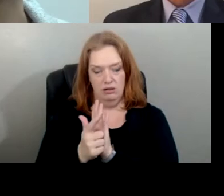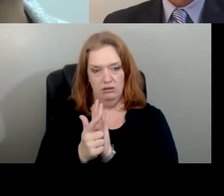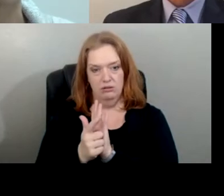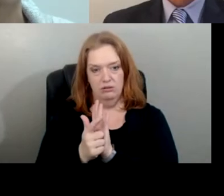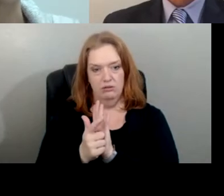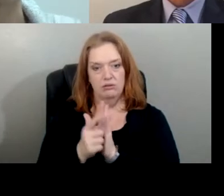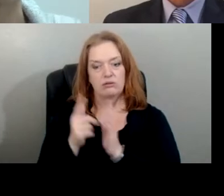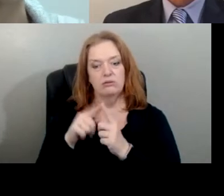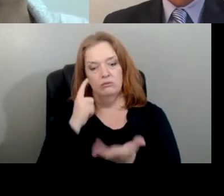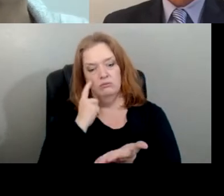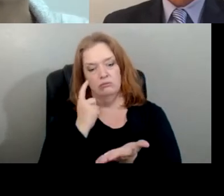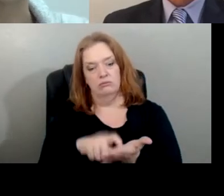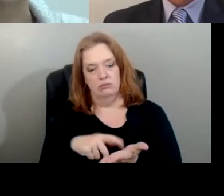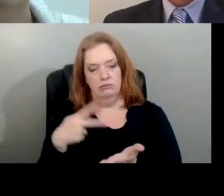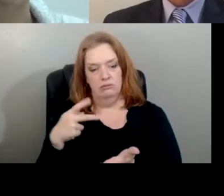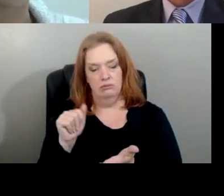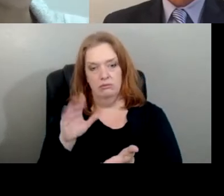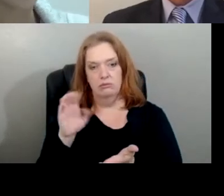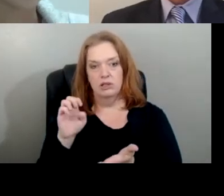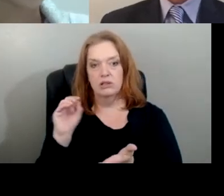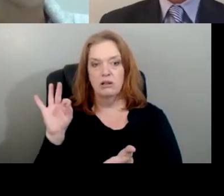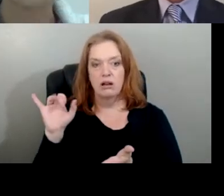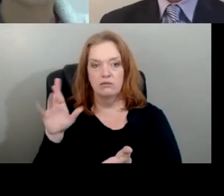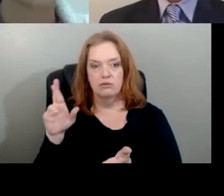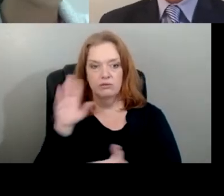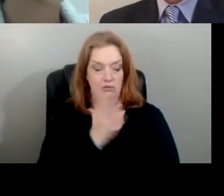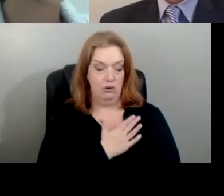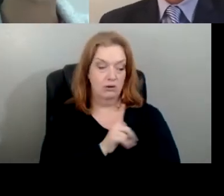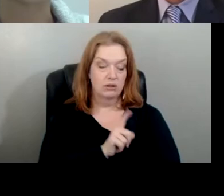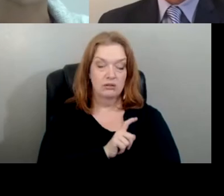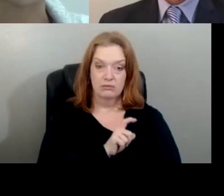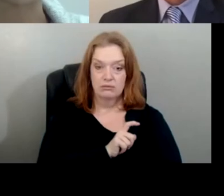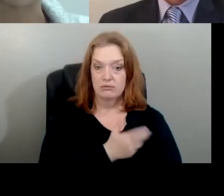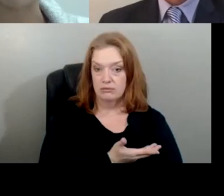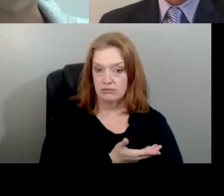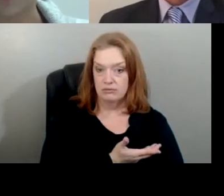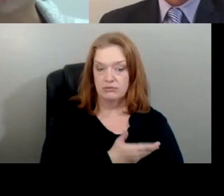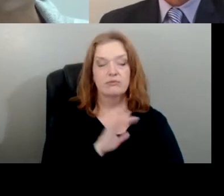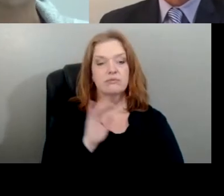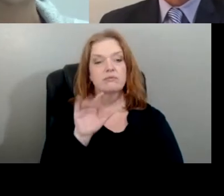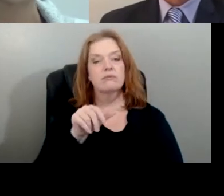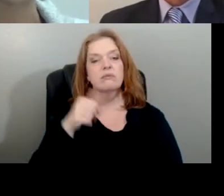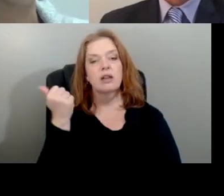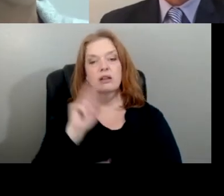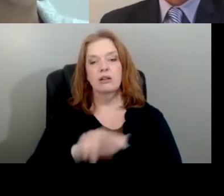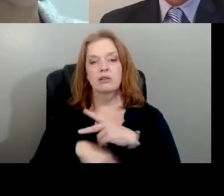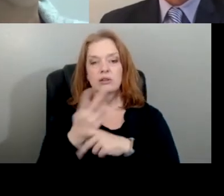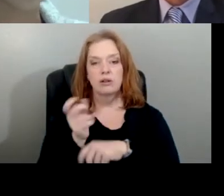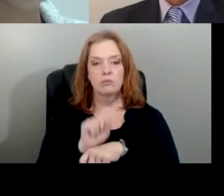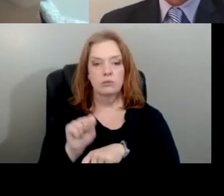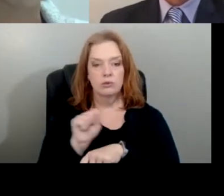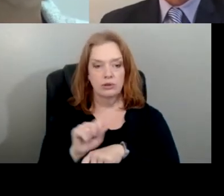officer recognition for our law enforcement. And we've also supported other efforts like